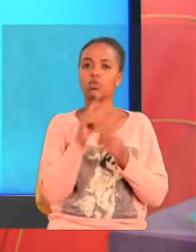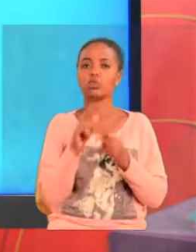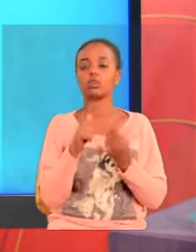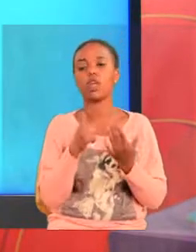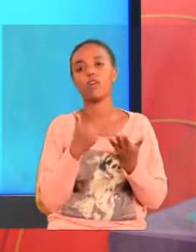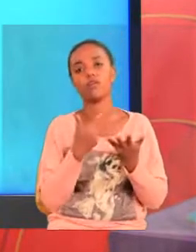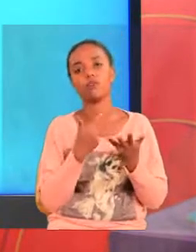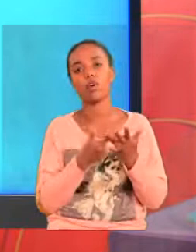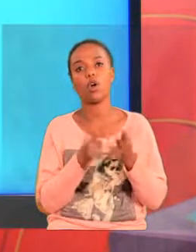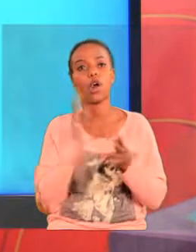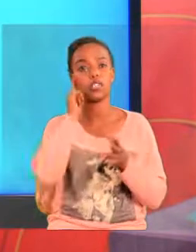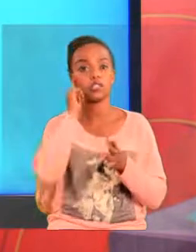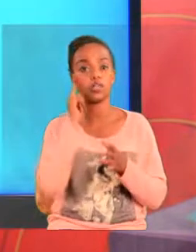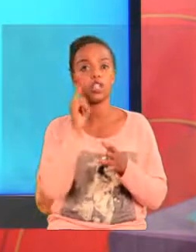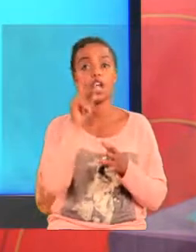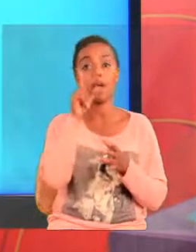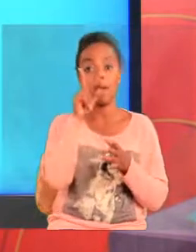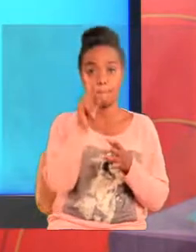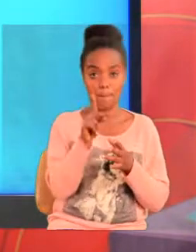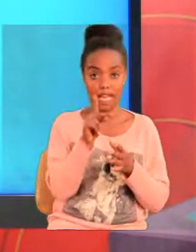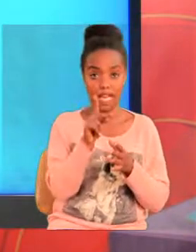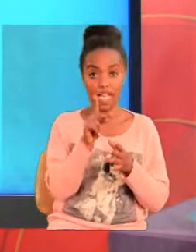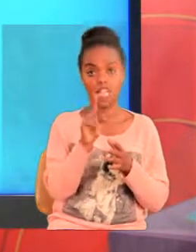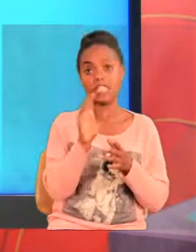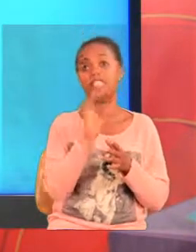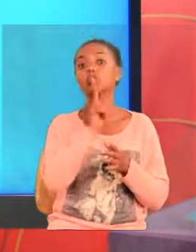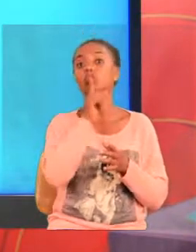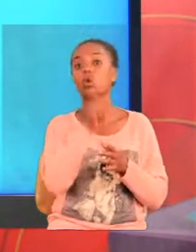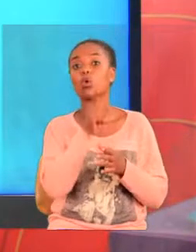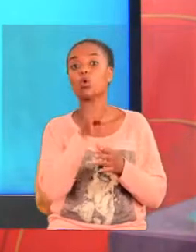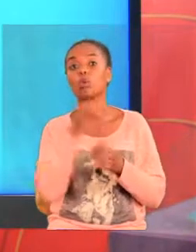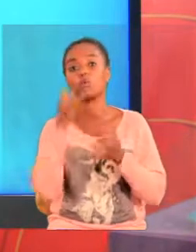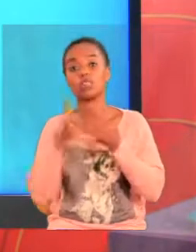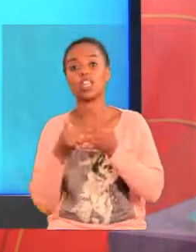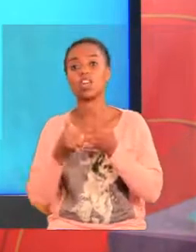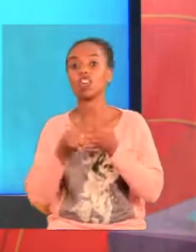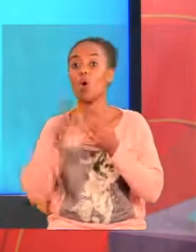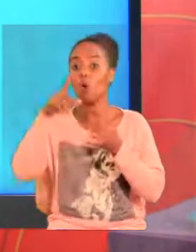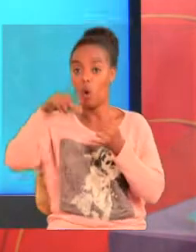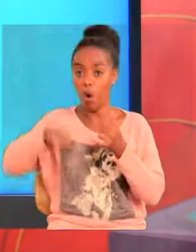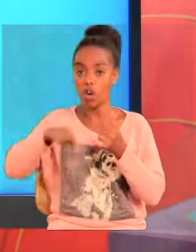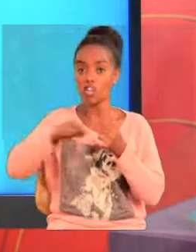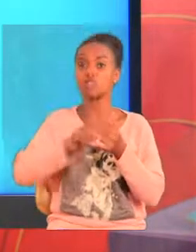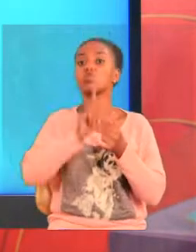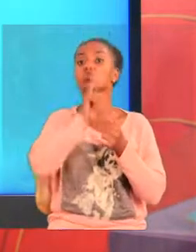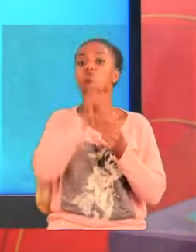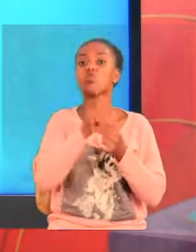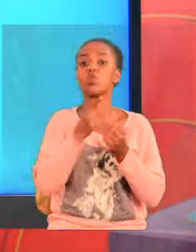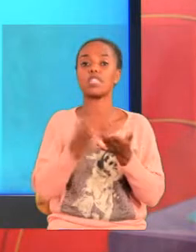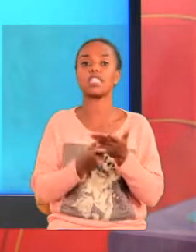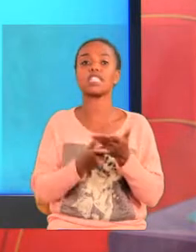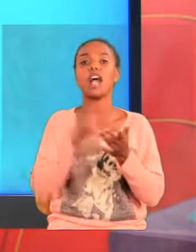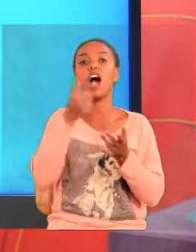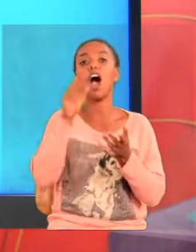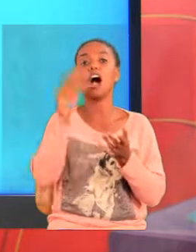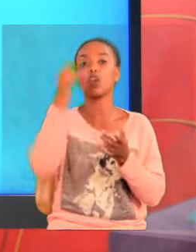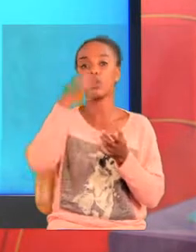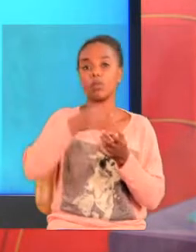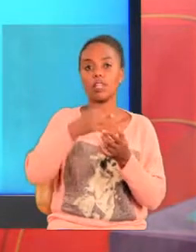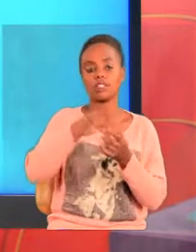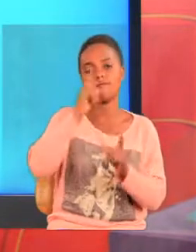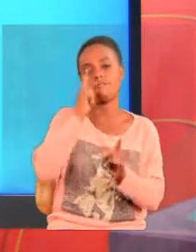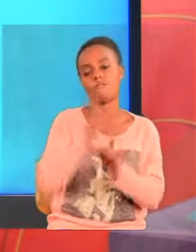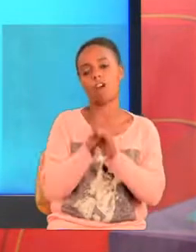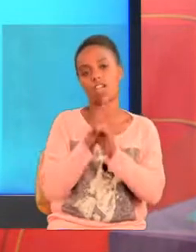Therefore, assuming the premises to be true, the conclusion becomes true. Therefore, this argument form is